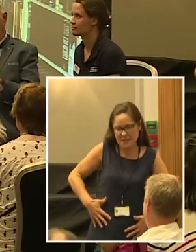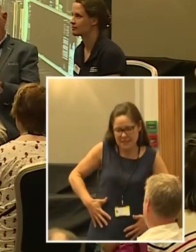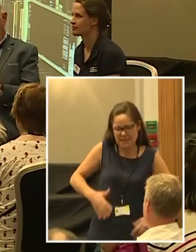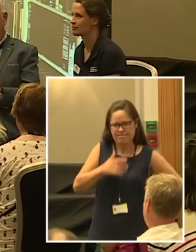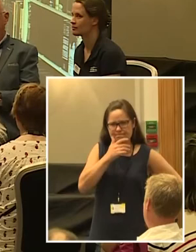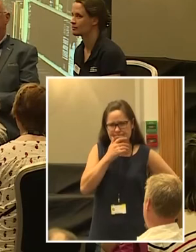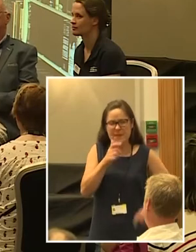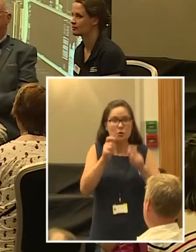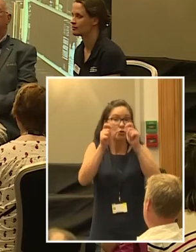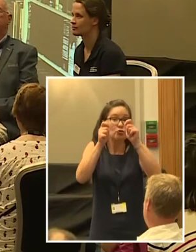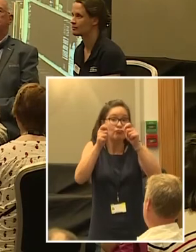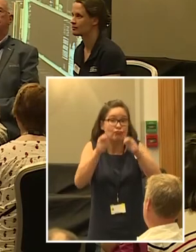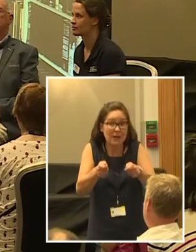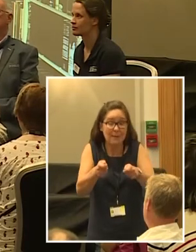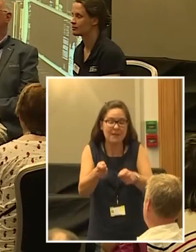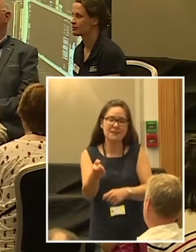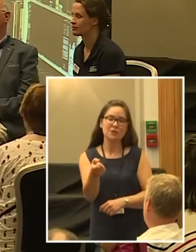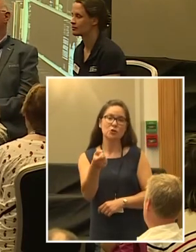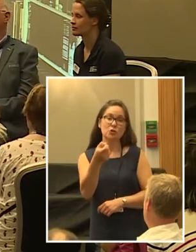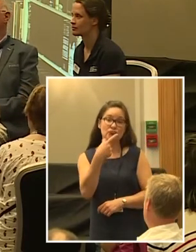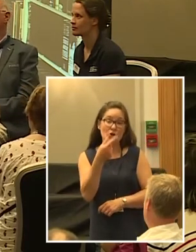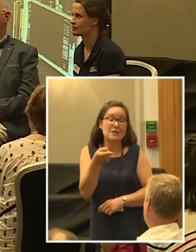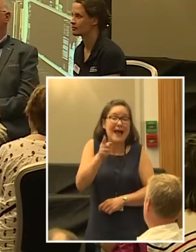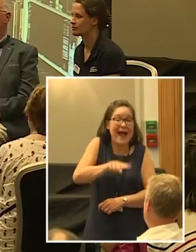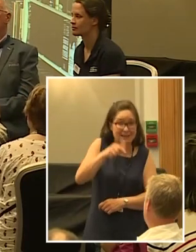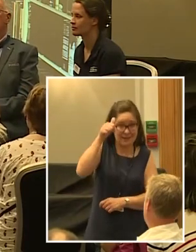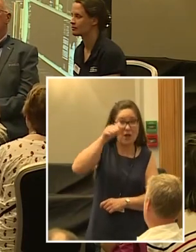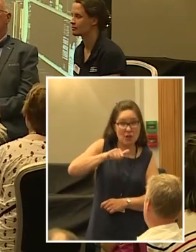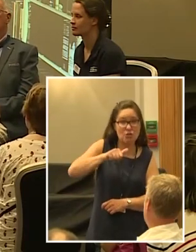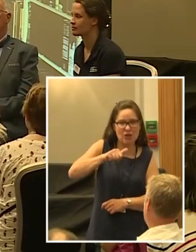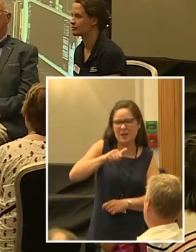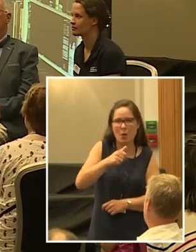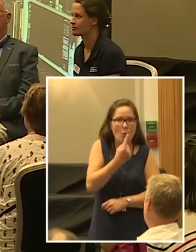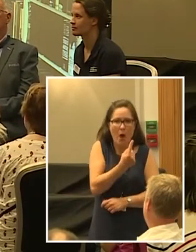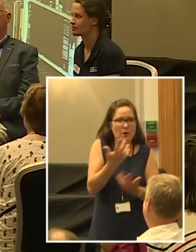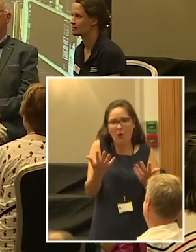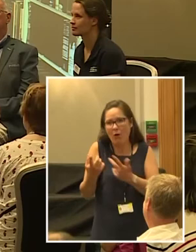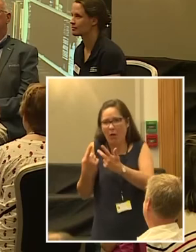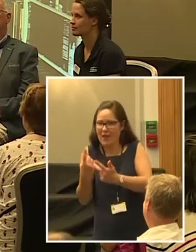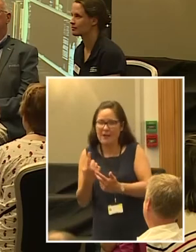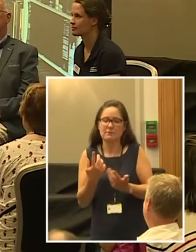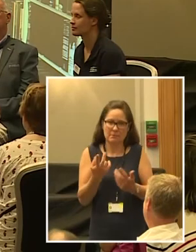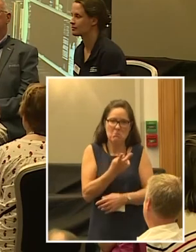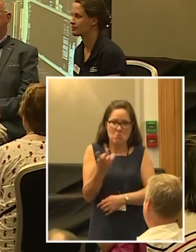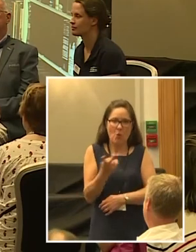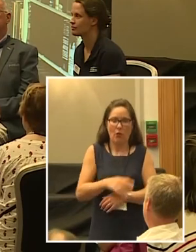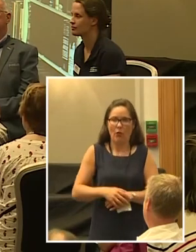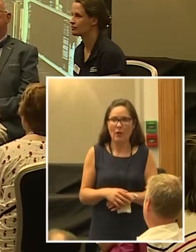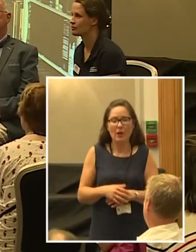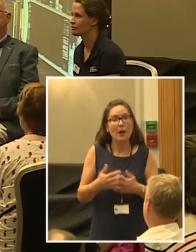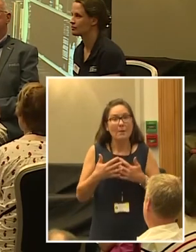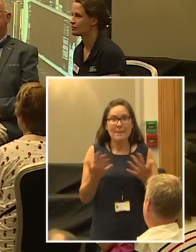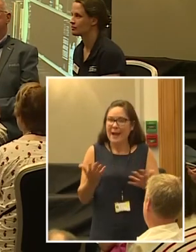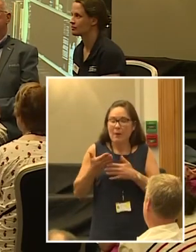it was often drugs as well as surgery, as opposed to just surgery. And I've had quite a lot to